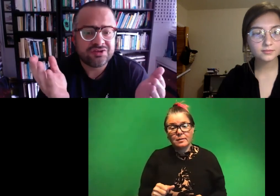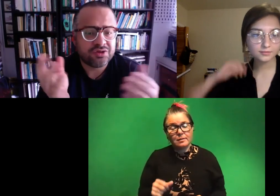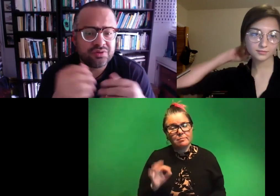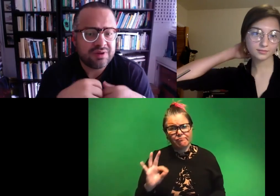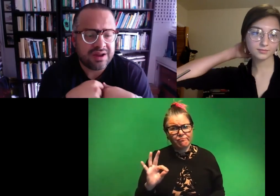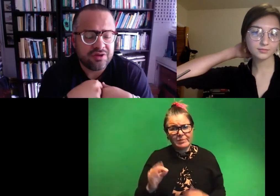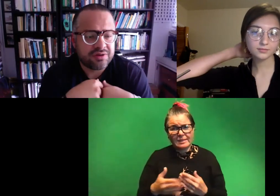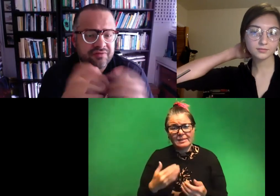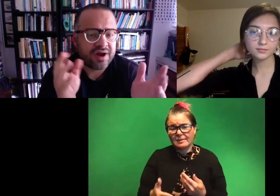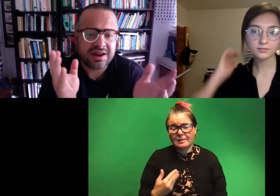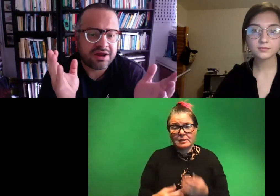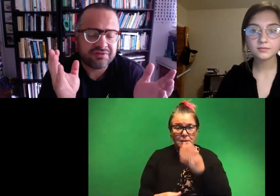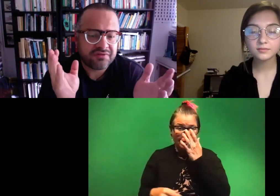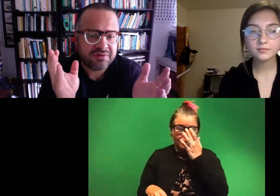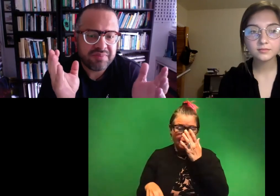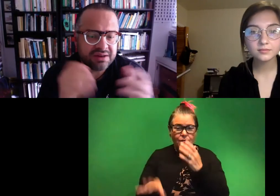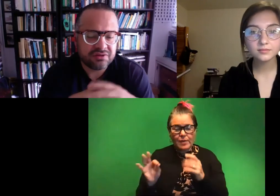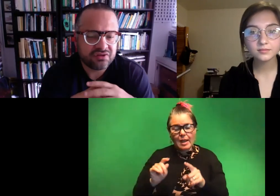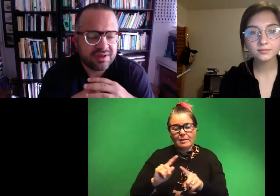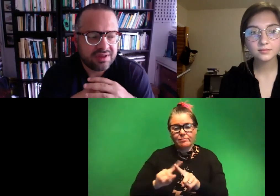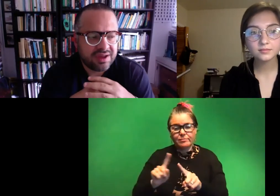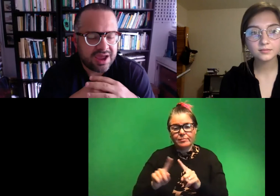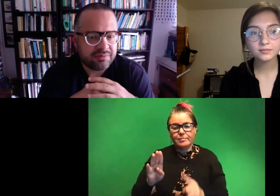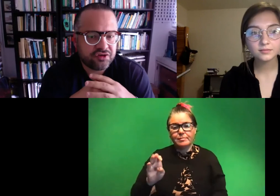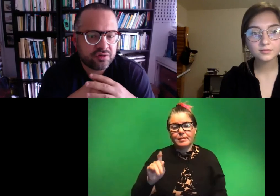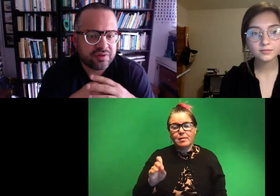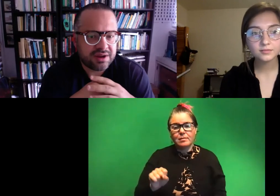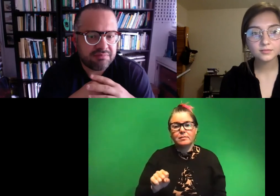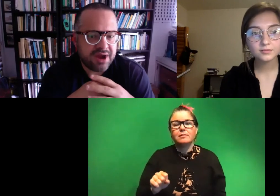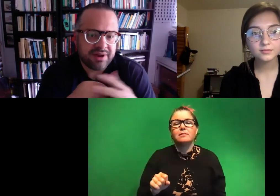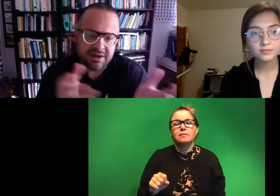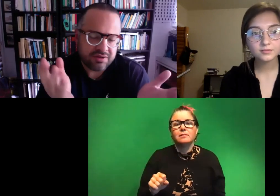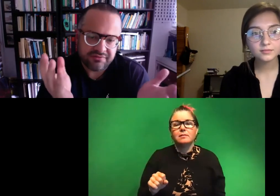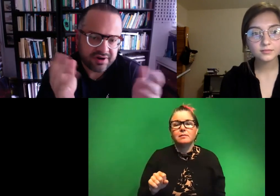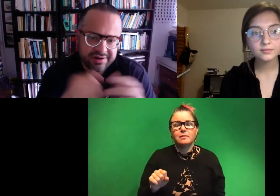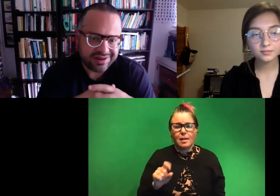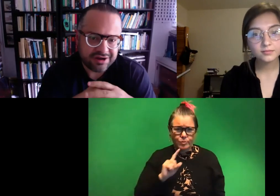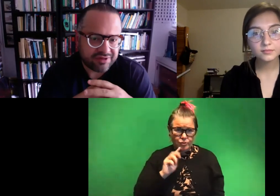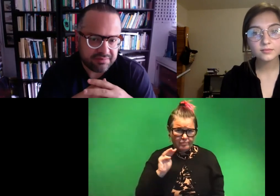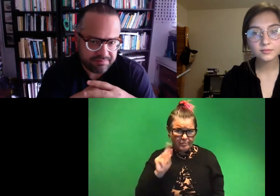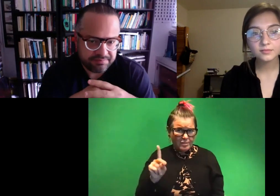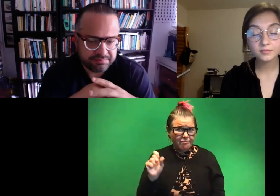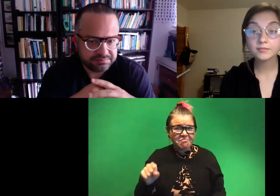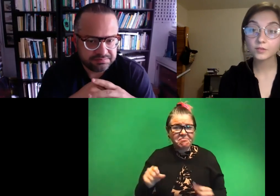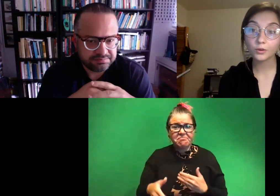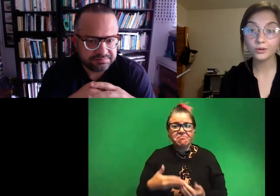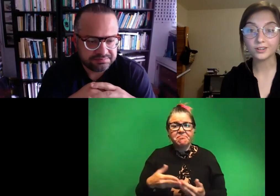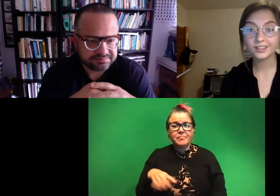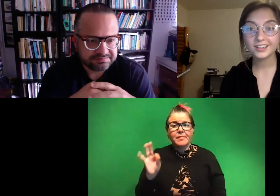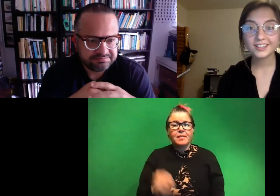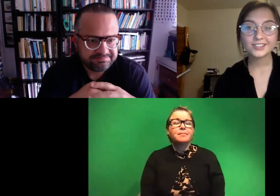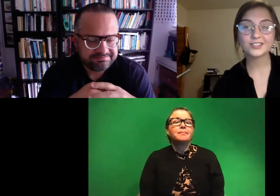easily to do, and you can find a lot of different beetles. And I'm sure that in Maryland, you can find a lot of them.